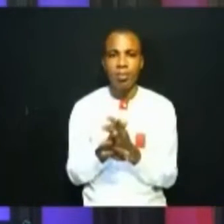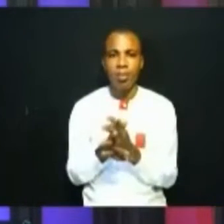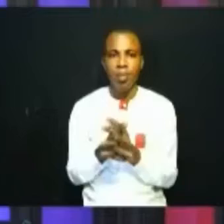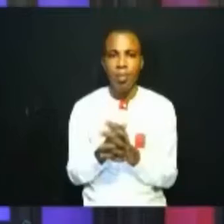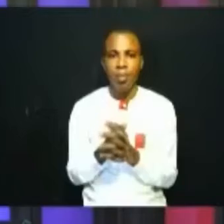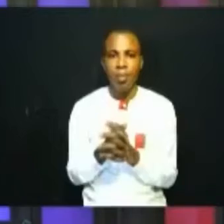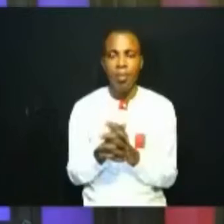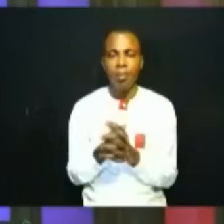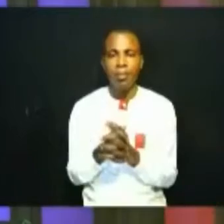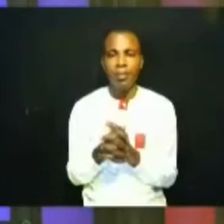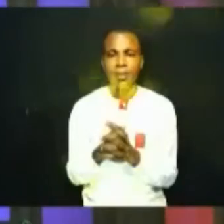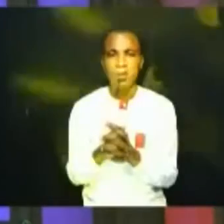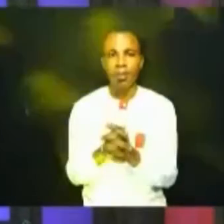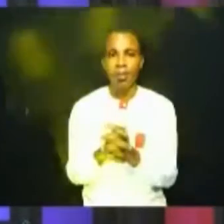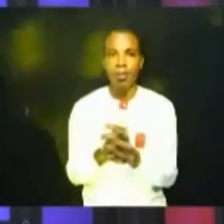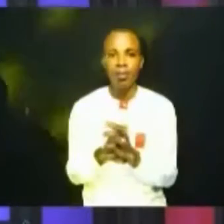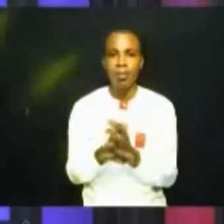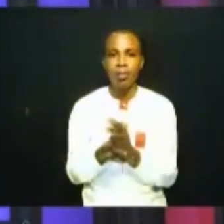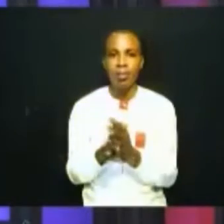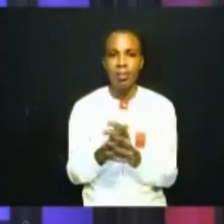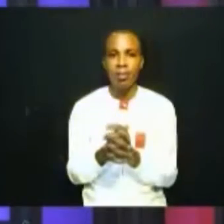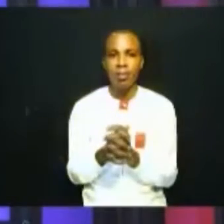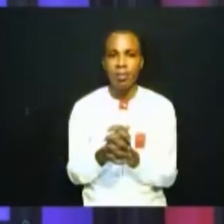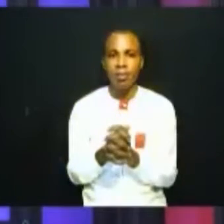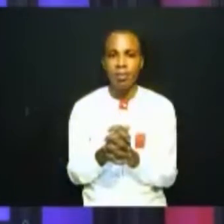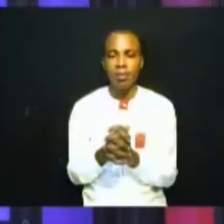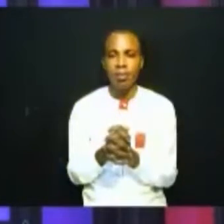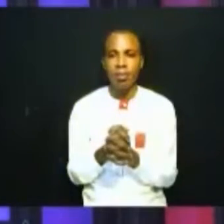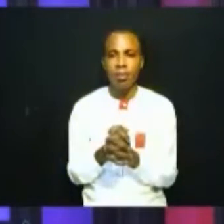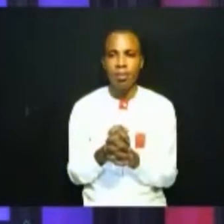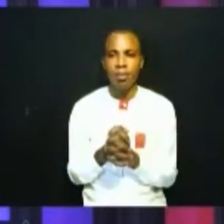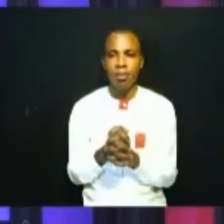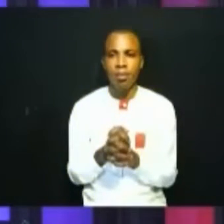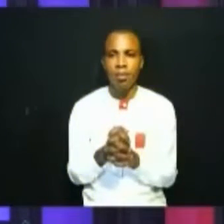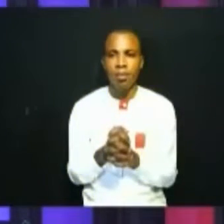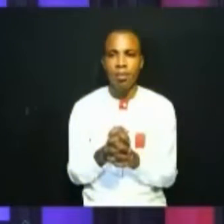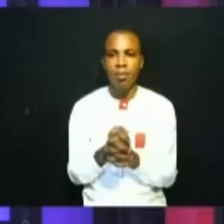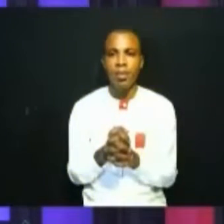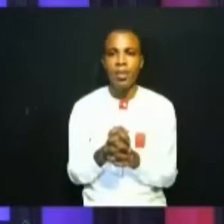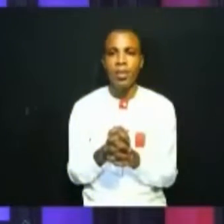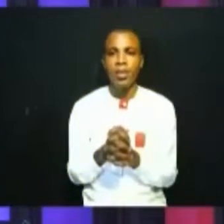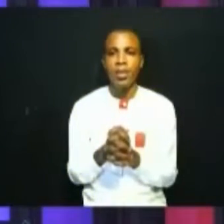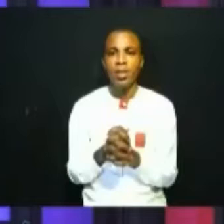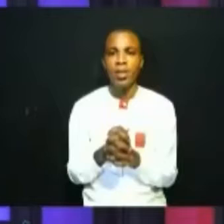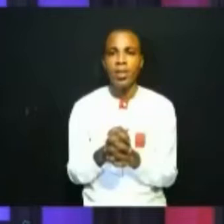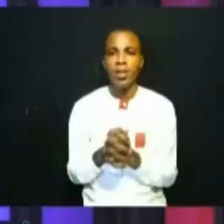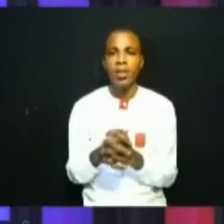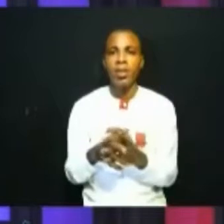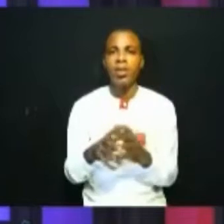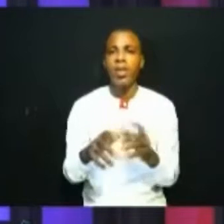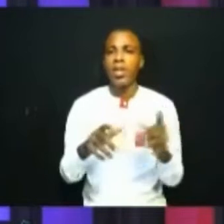nkwagye aben no so, odi nkunim abre na sorry. Awurade ye